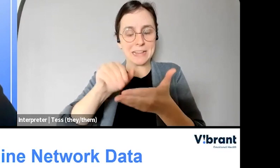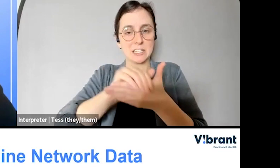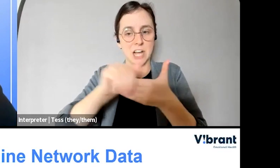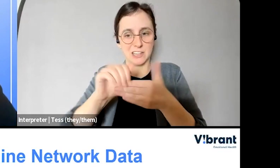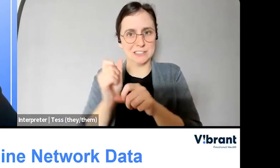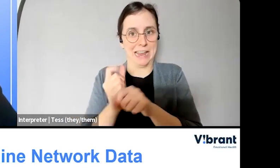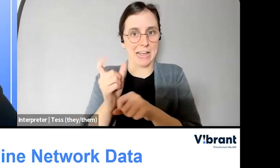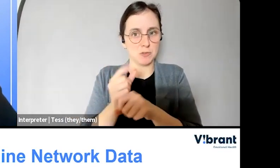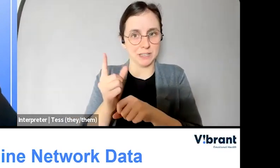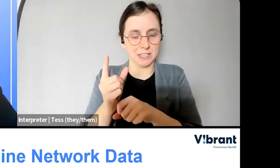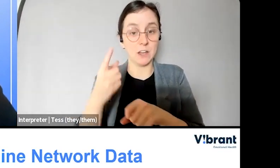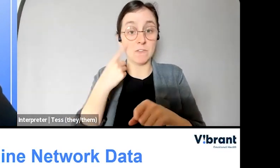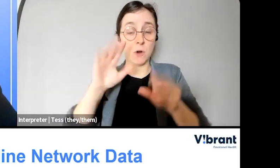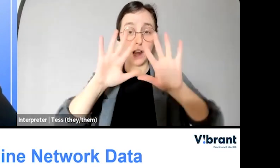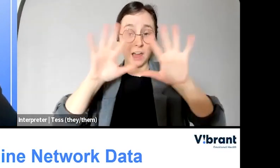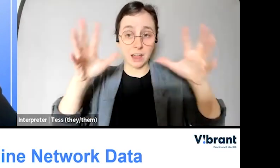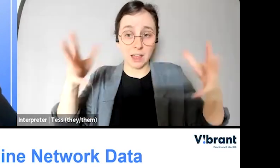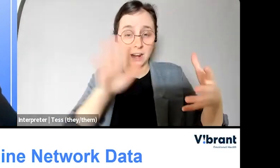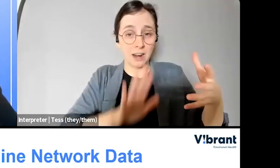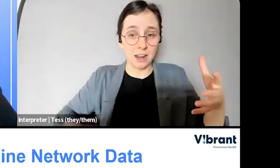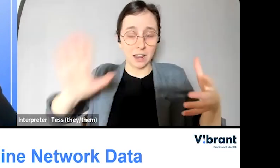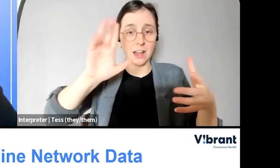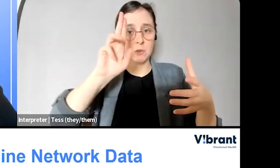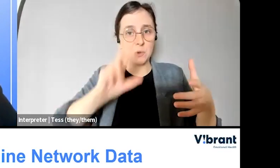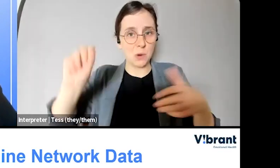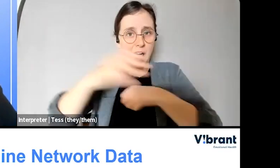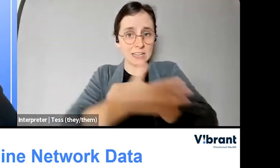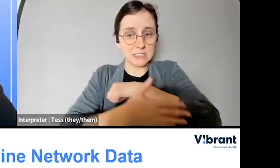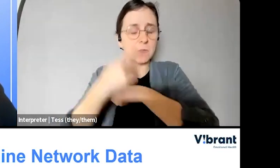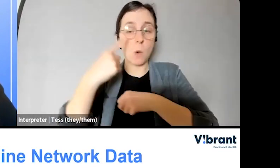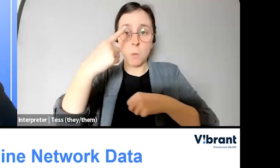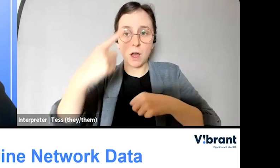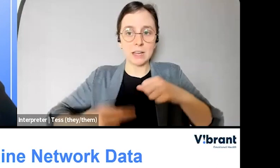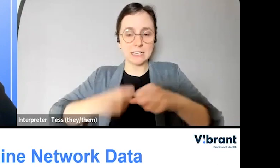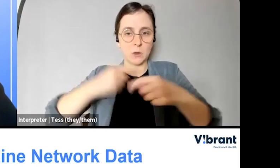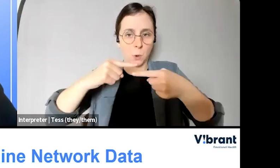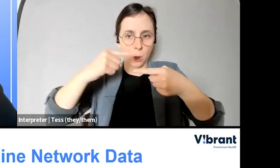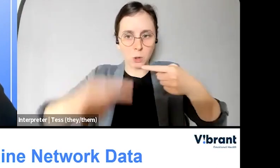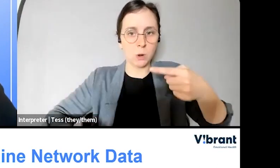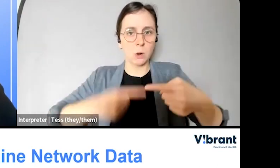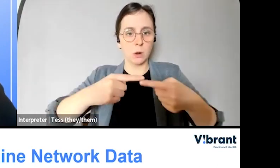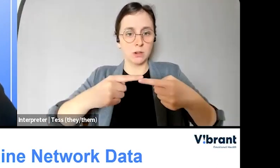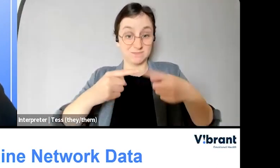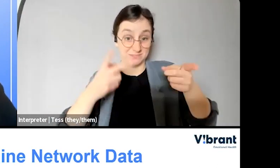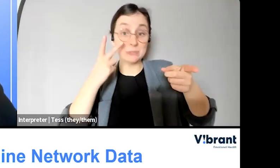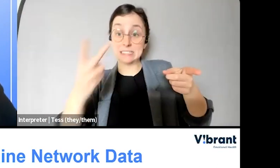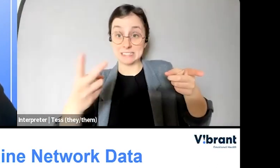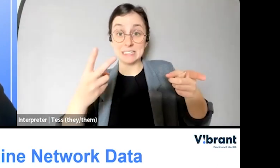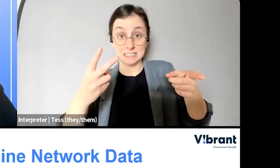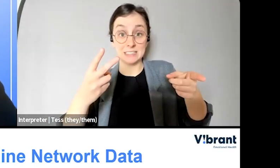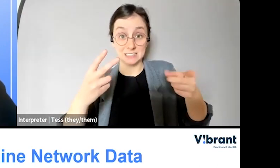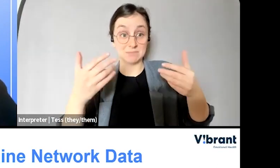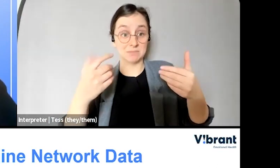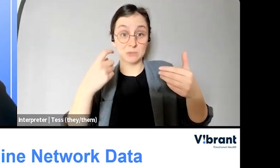annually for the entire country for a whole year. As you can see, there has been